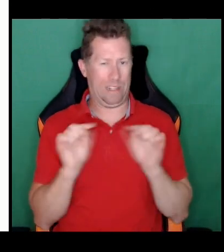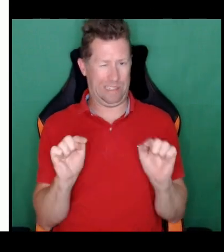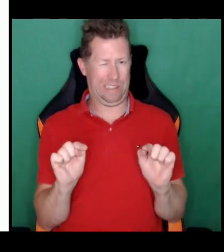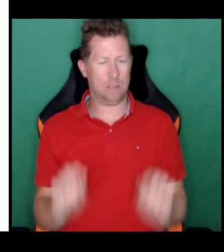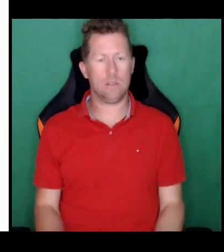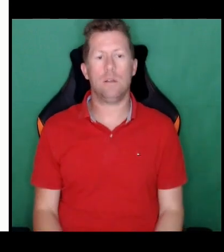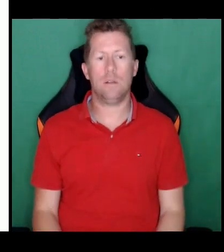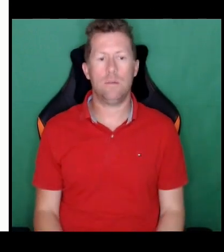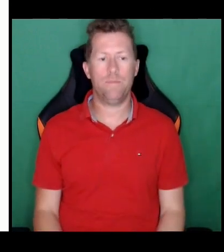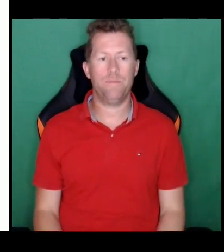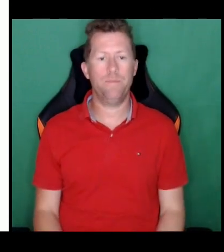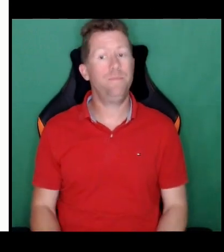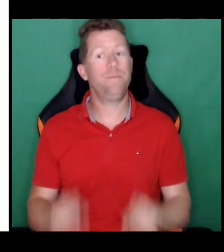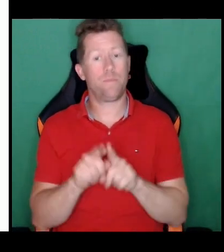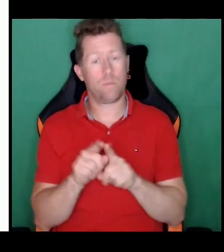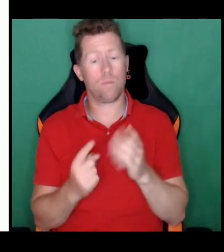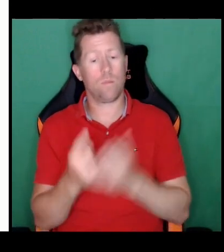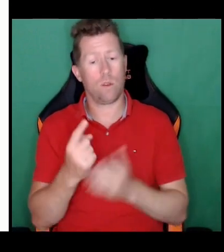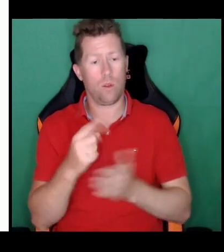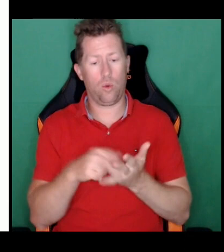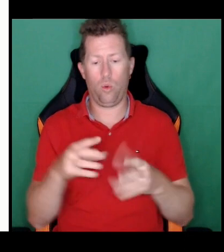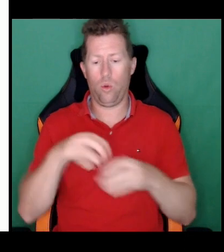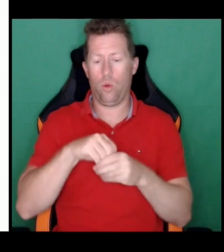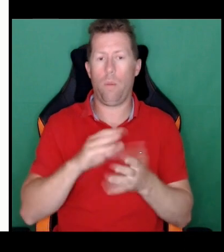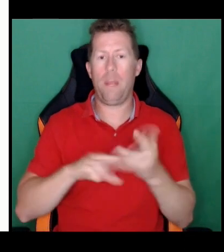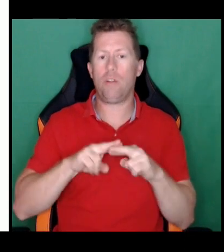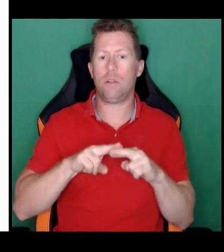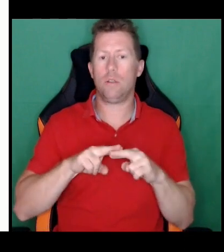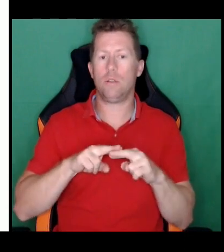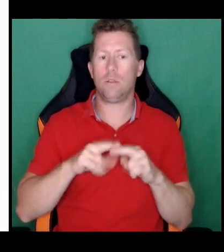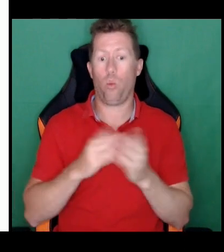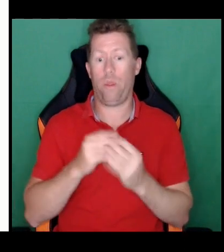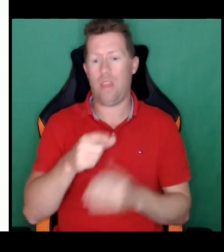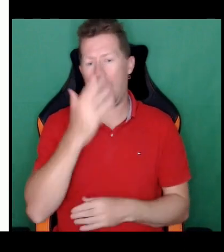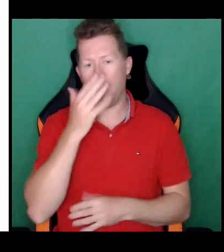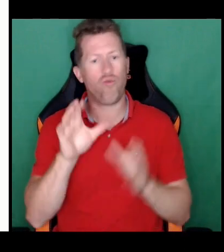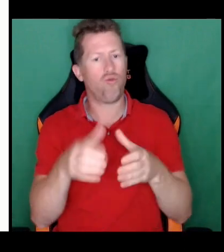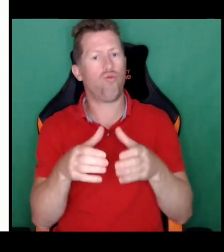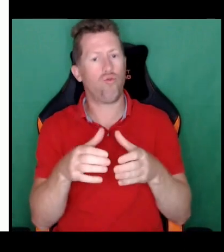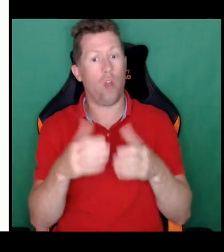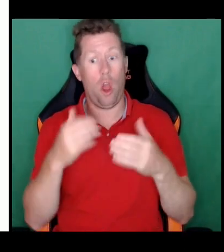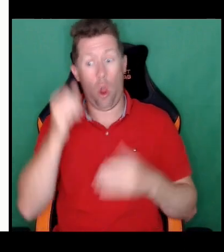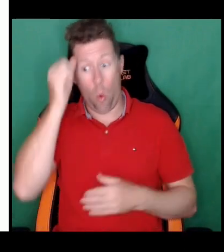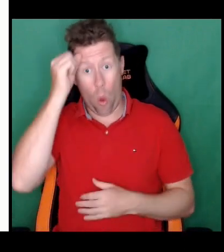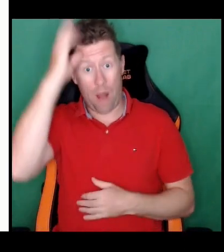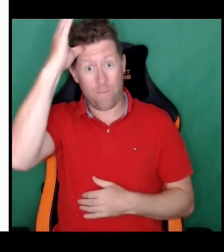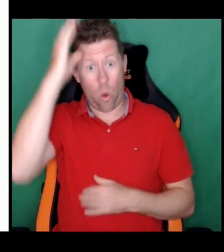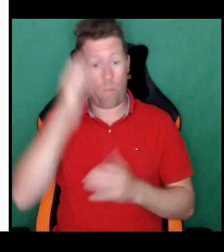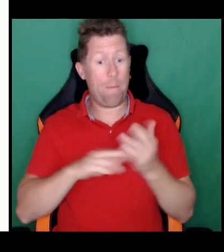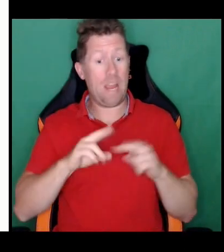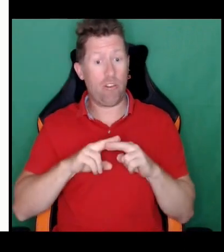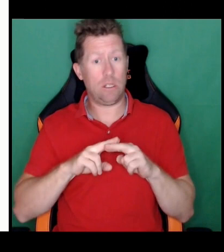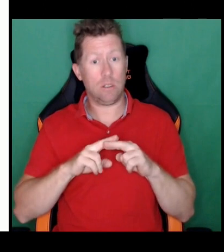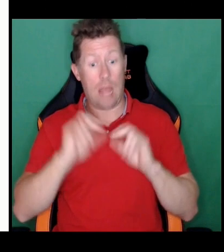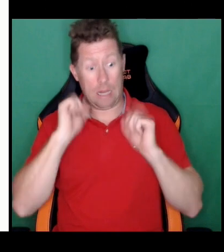As well, there's a huge opportunity to involve parents with this segment, well-informed parents who understand the risks and